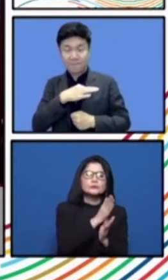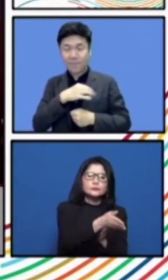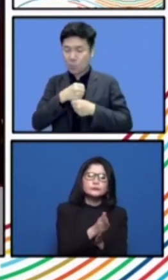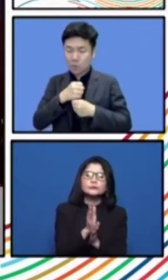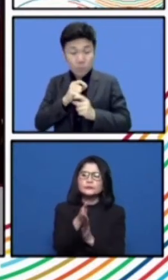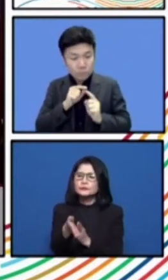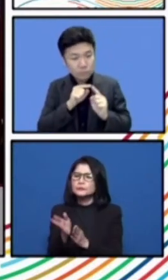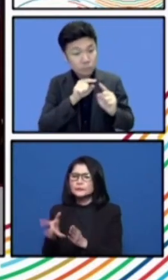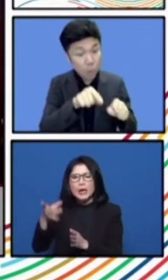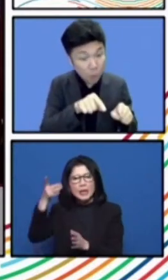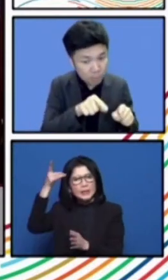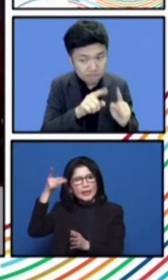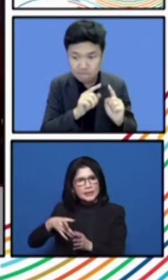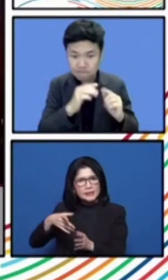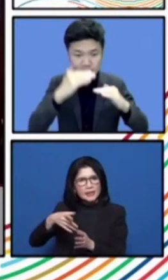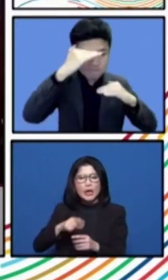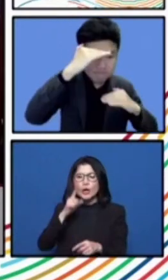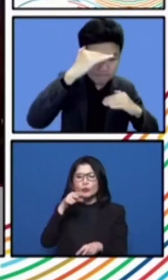data